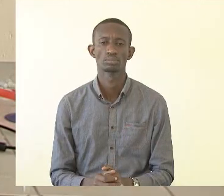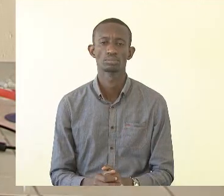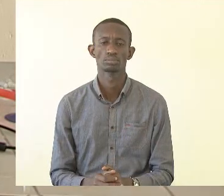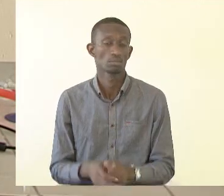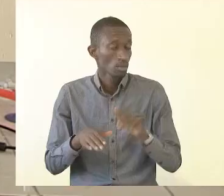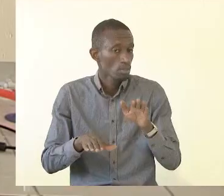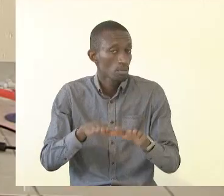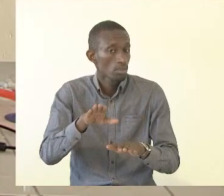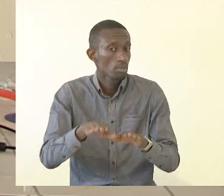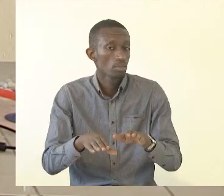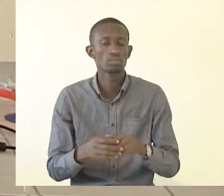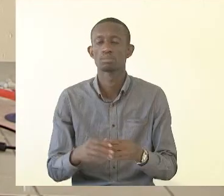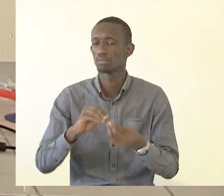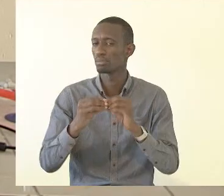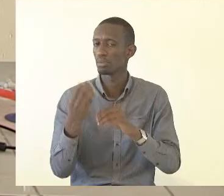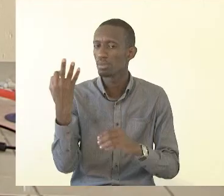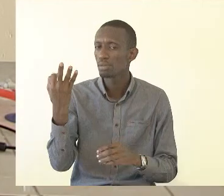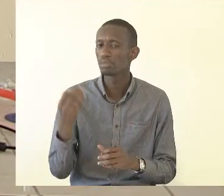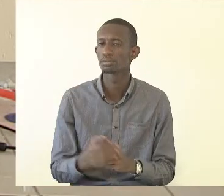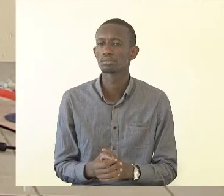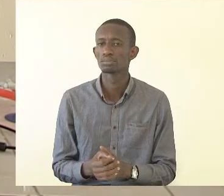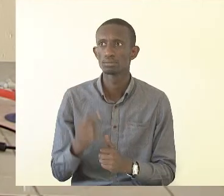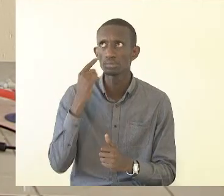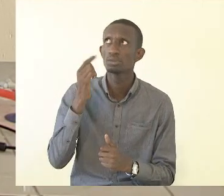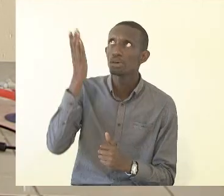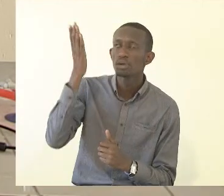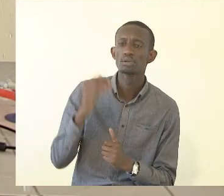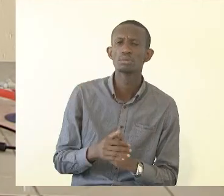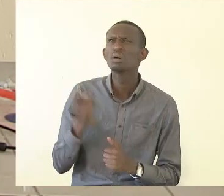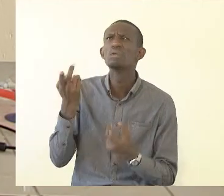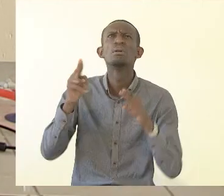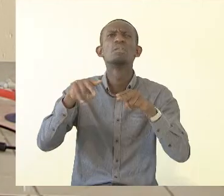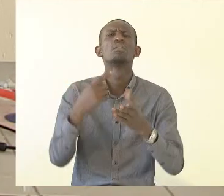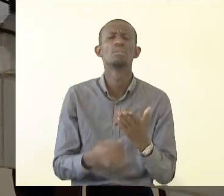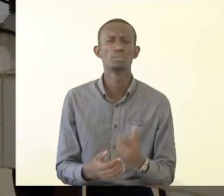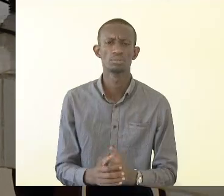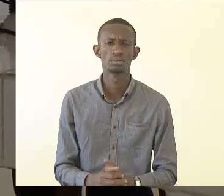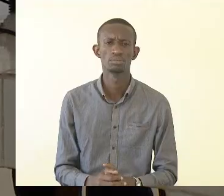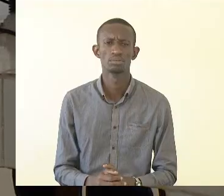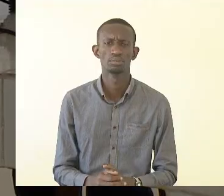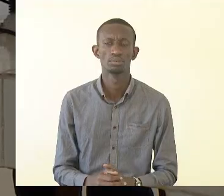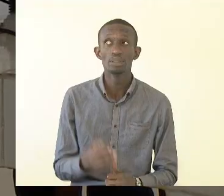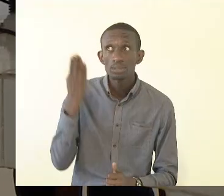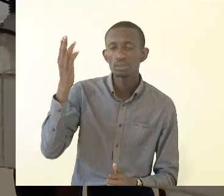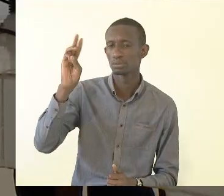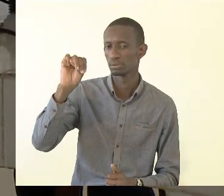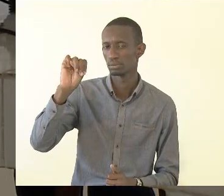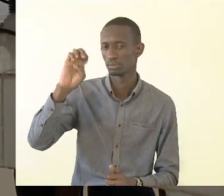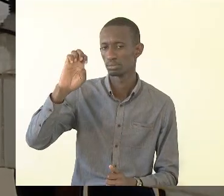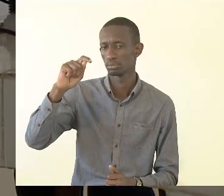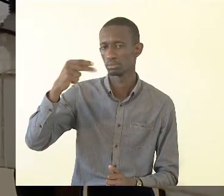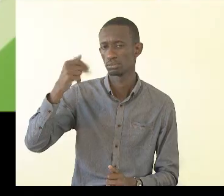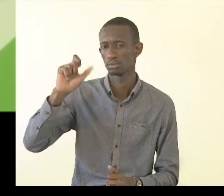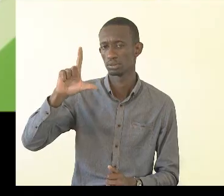Step number 3, so where is the step number 3? It is over here. So what is happening? This is methyl benzene, nothing